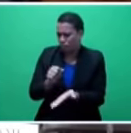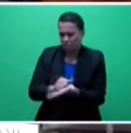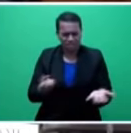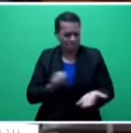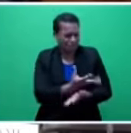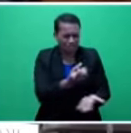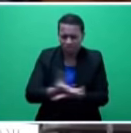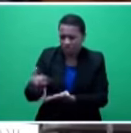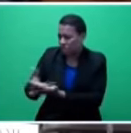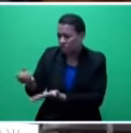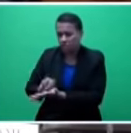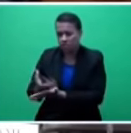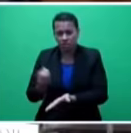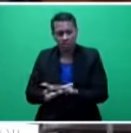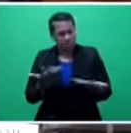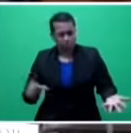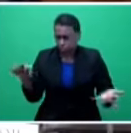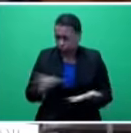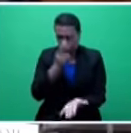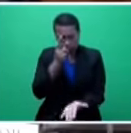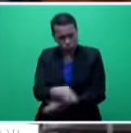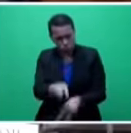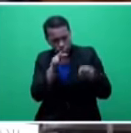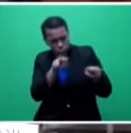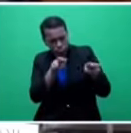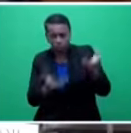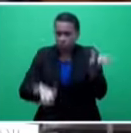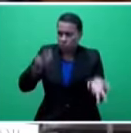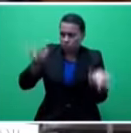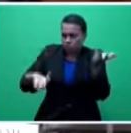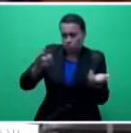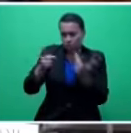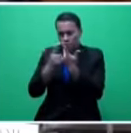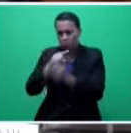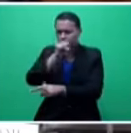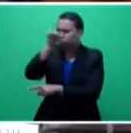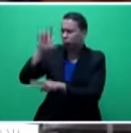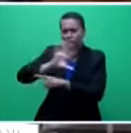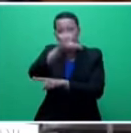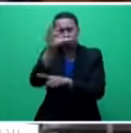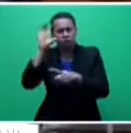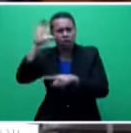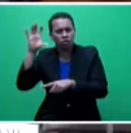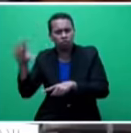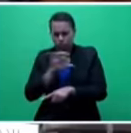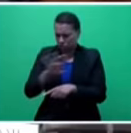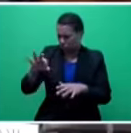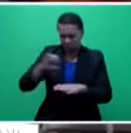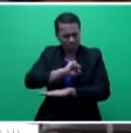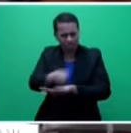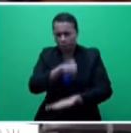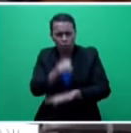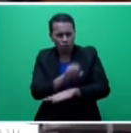We should be realistic and compare ourselves with similar countries and not Singapore, Australia, and New Zealand. Trying to